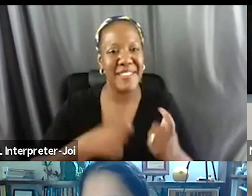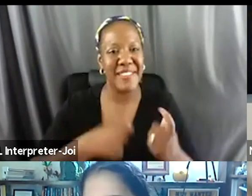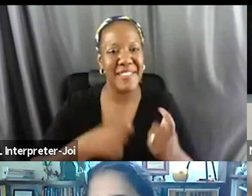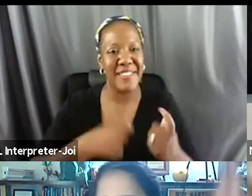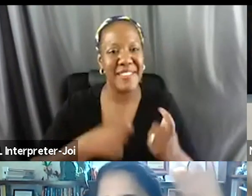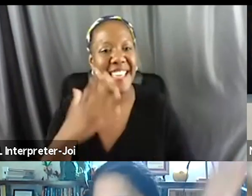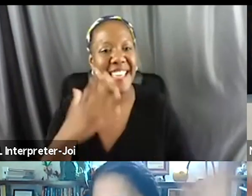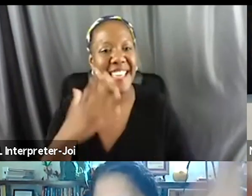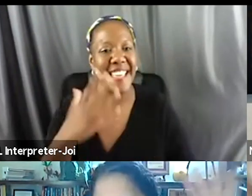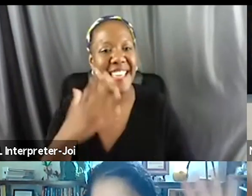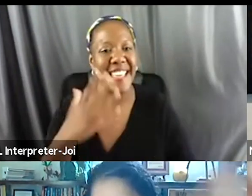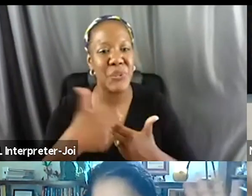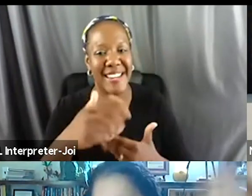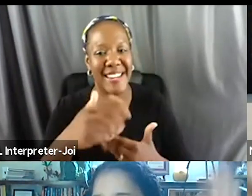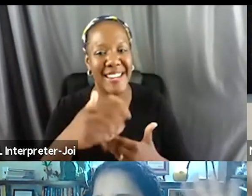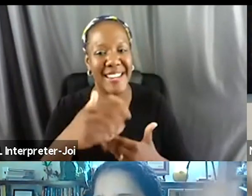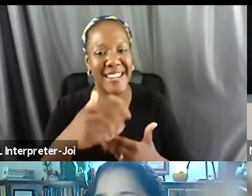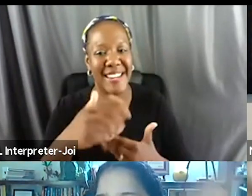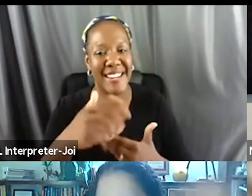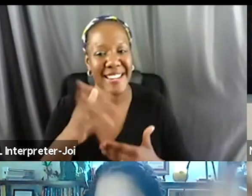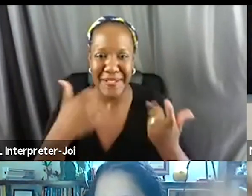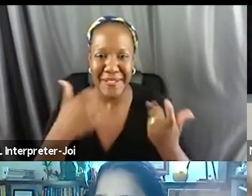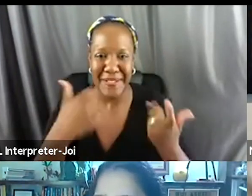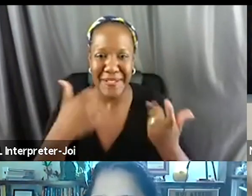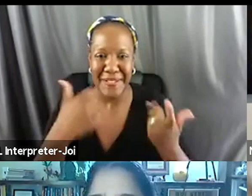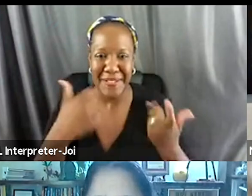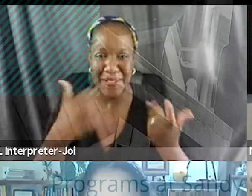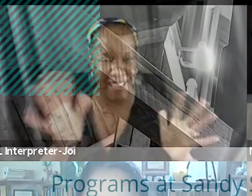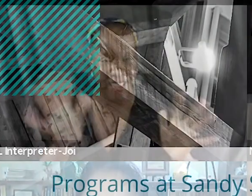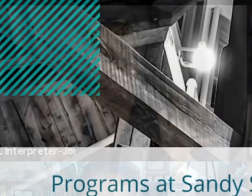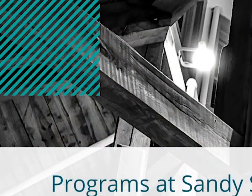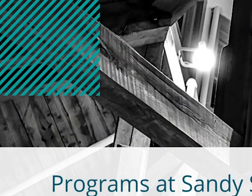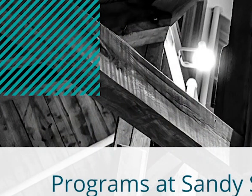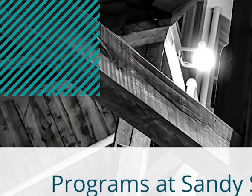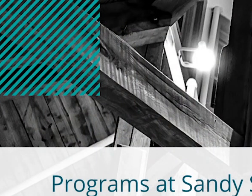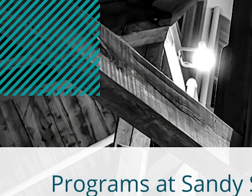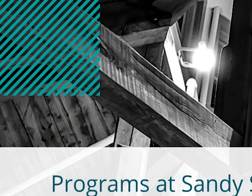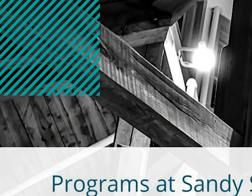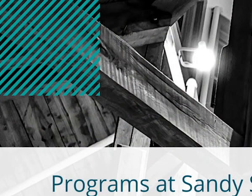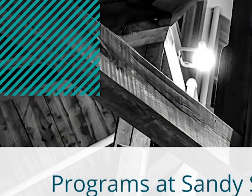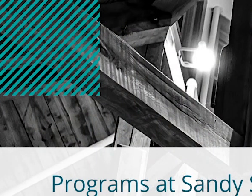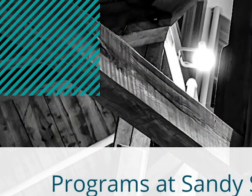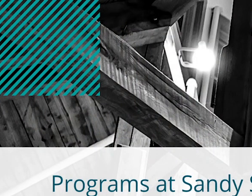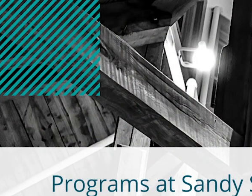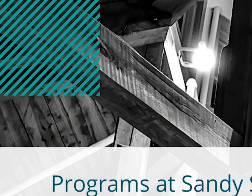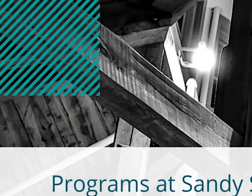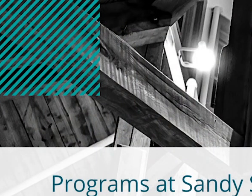everyone. Thanks for Thank you to joining us. everyone. Bye. Yeah. Bye. Bye. Bye.